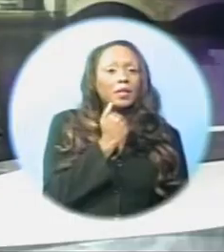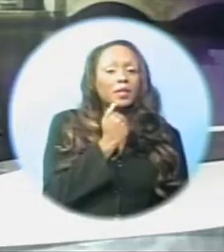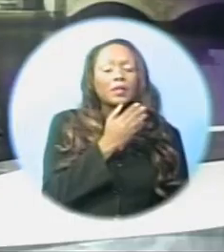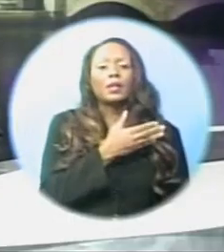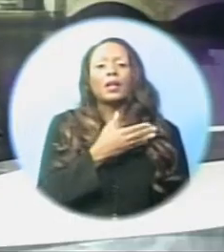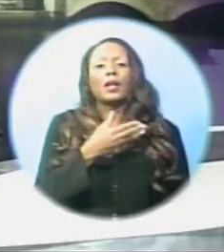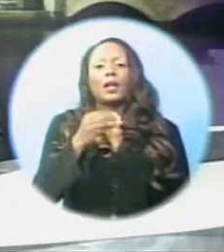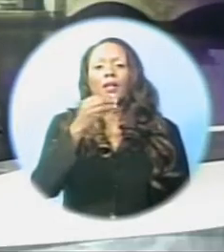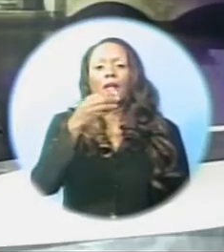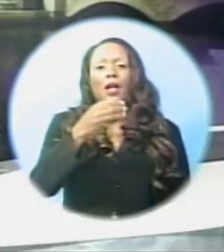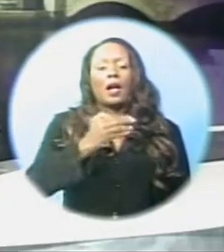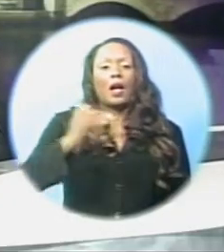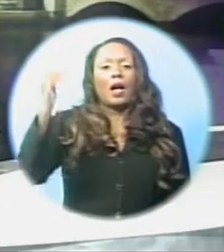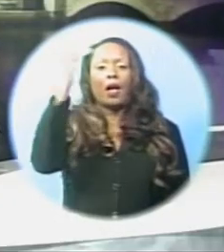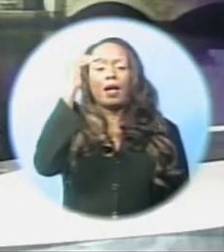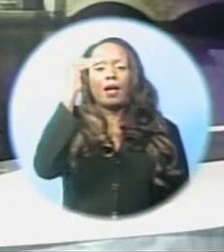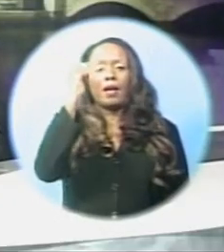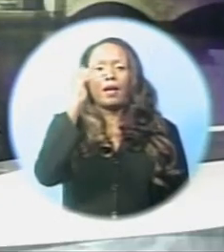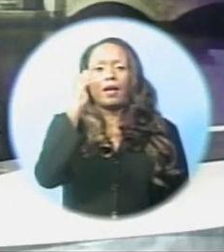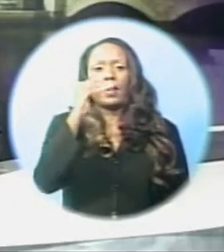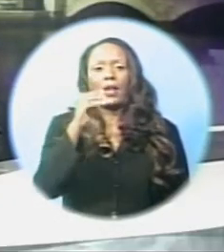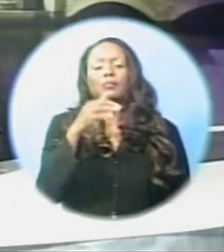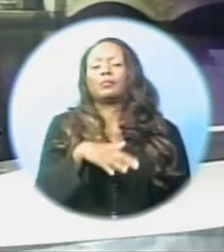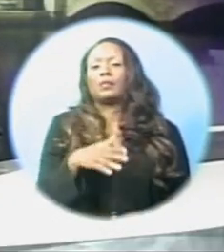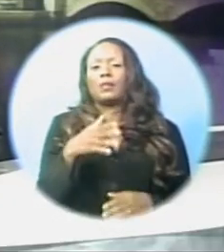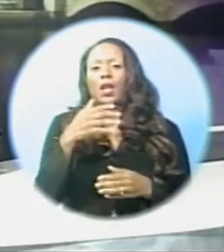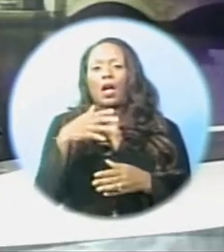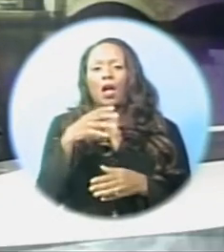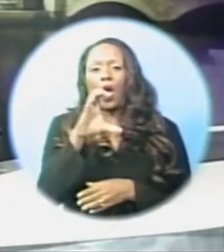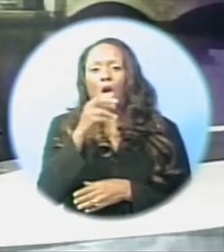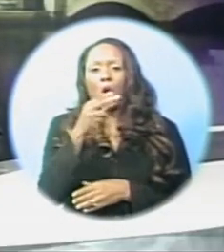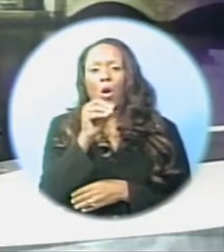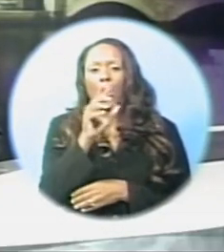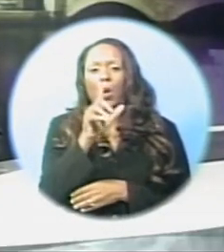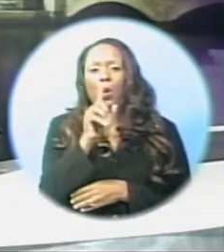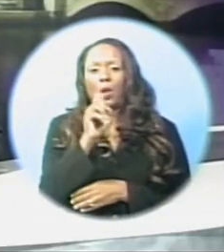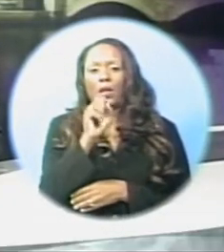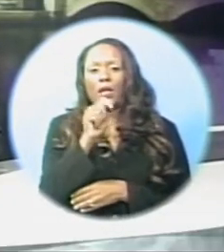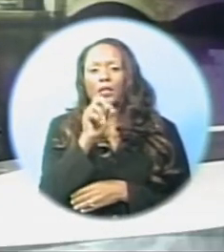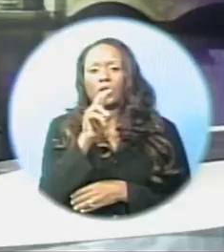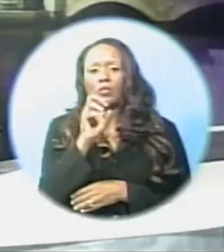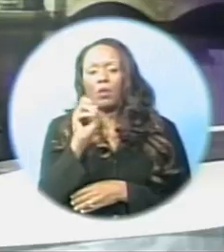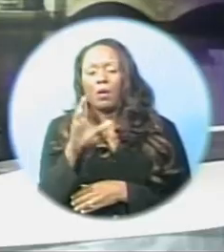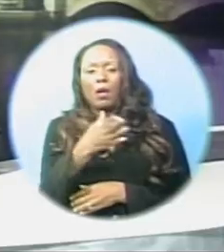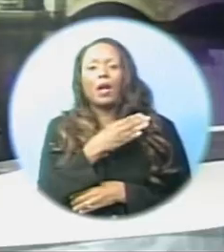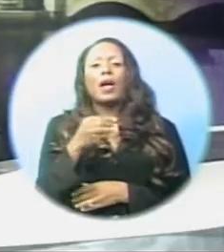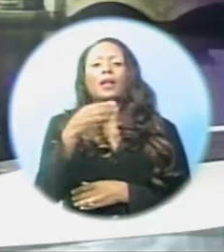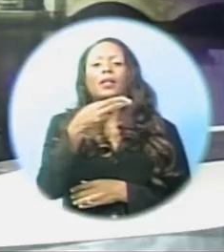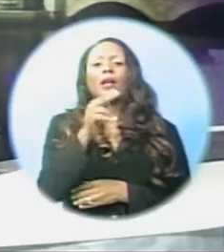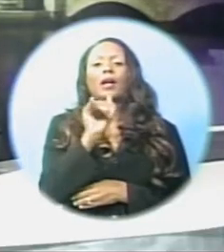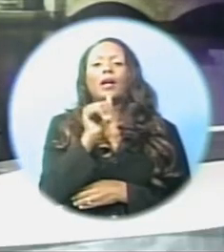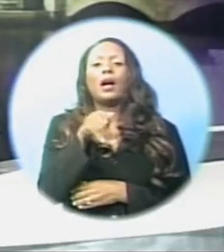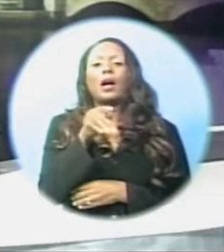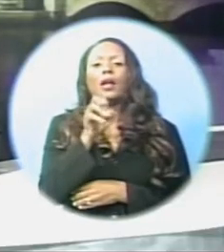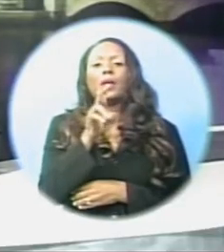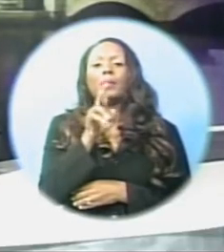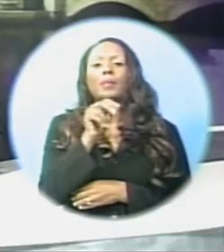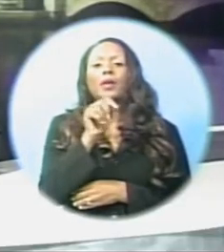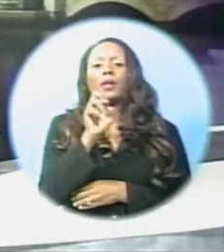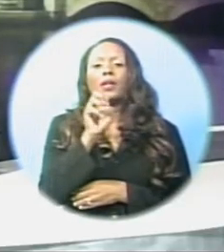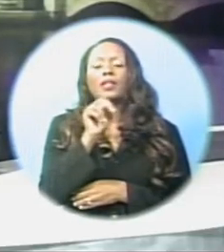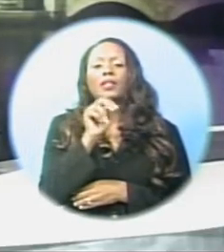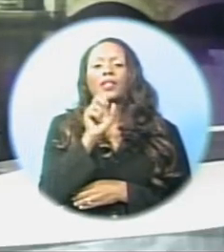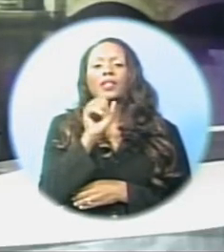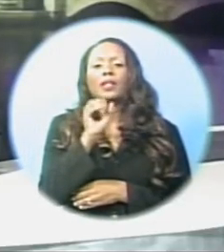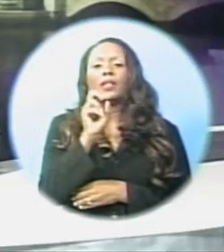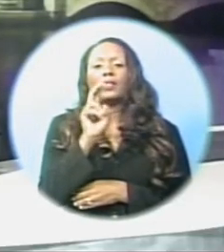In fact, the three have been described as the deadly threesome by Deputy Dean Preclinical in the University of the West Indies Faculty of Medical